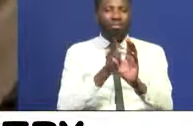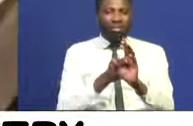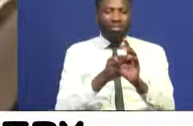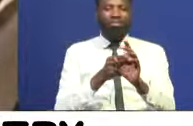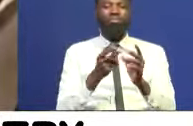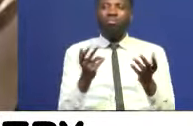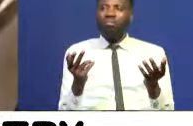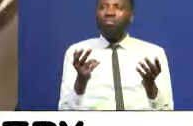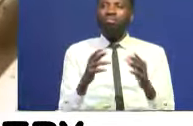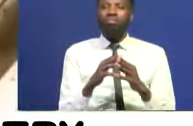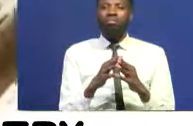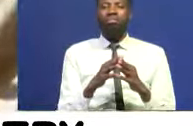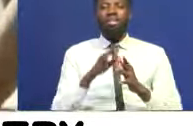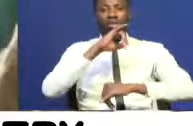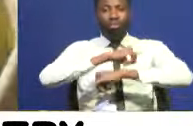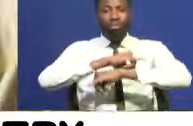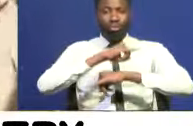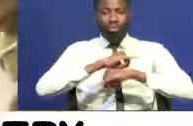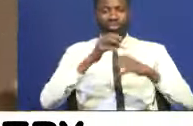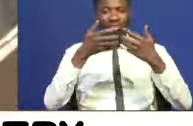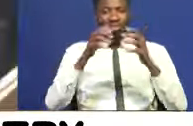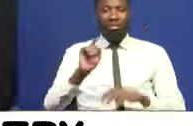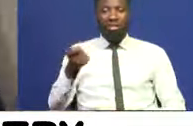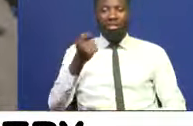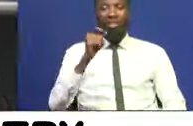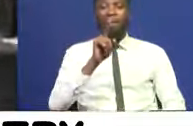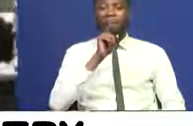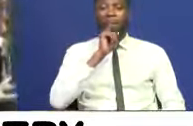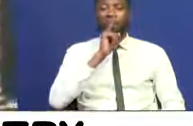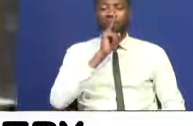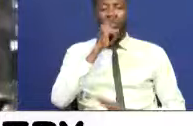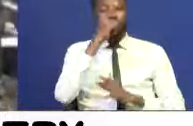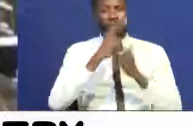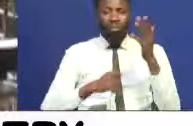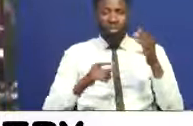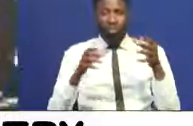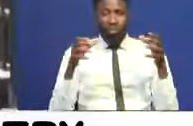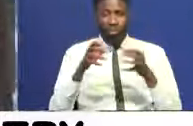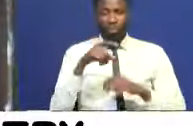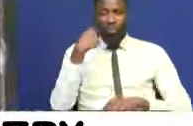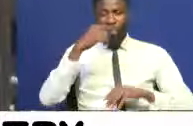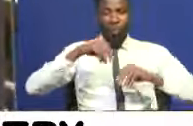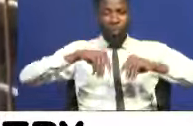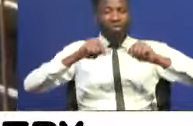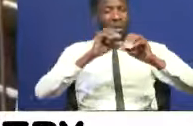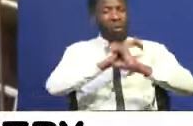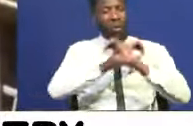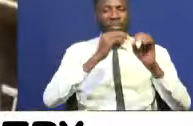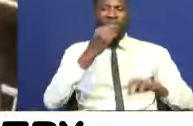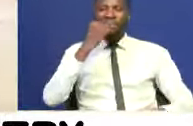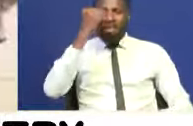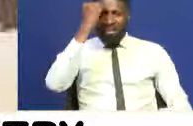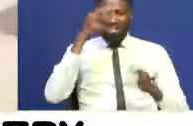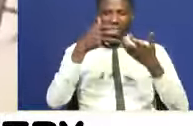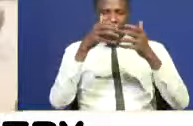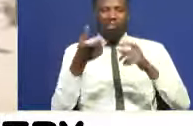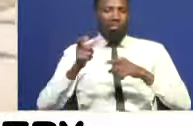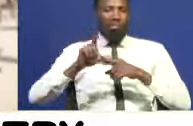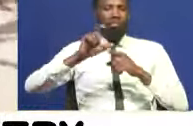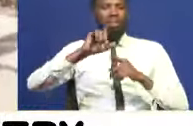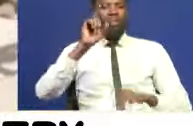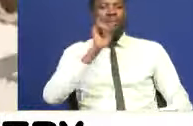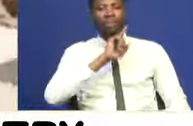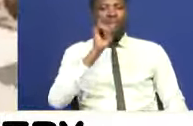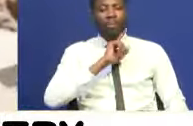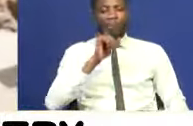The Institute of Engineers of Kenya have decried the growing number of unqualified individuals masquerading as engineers, a situation they say